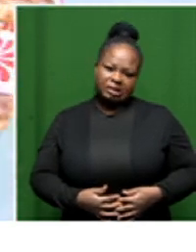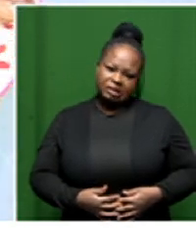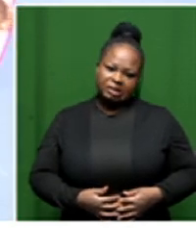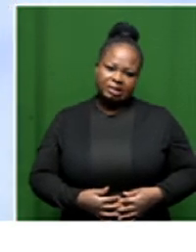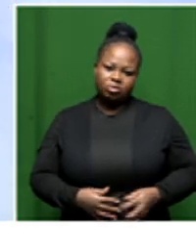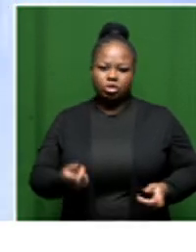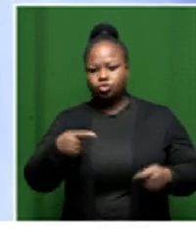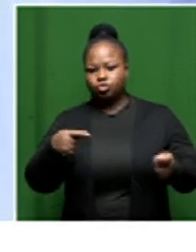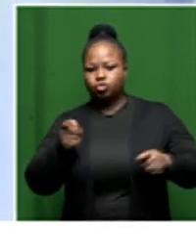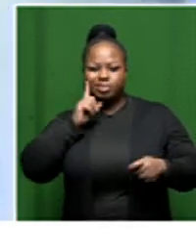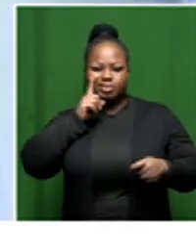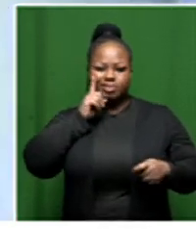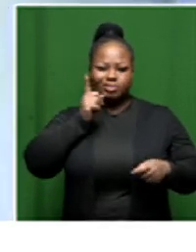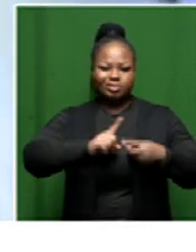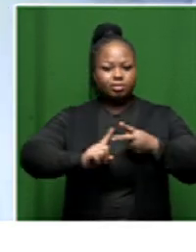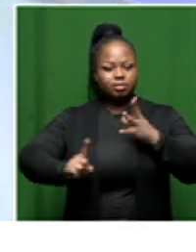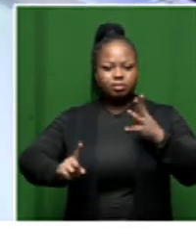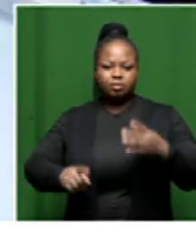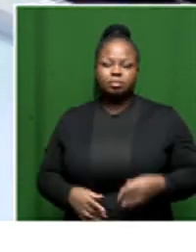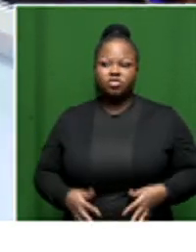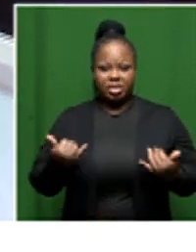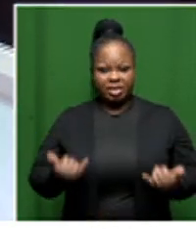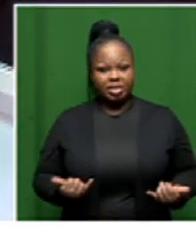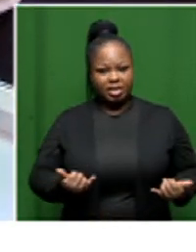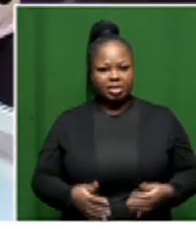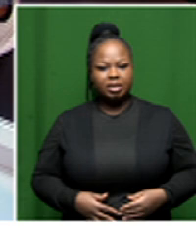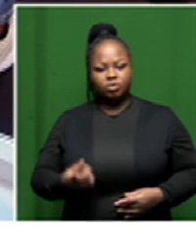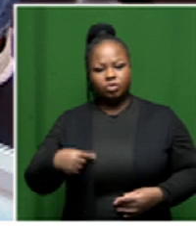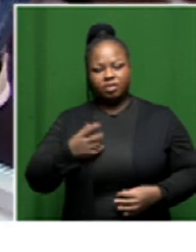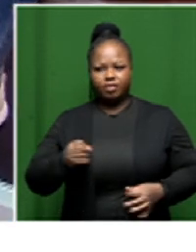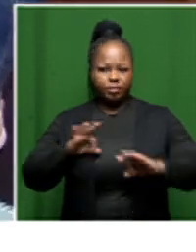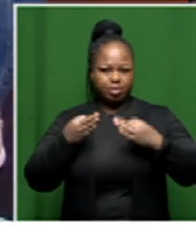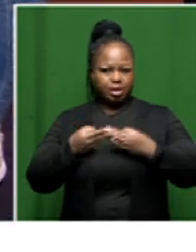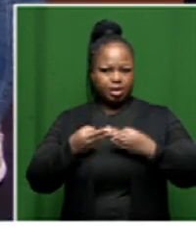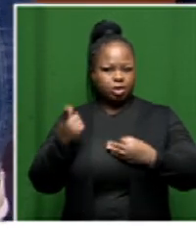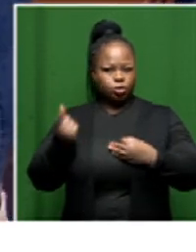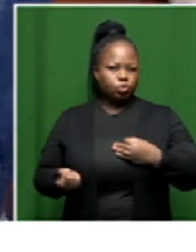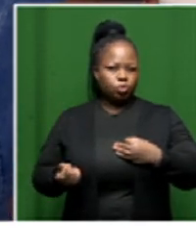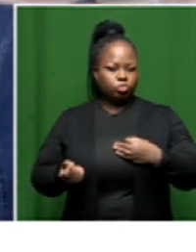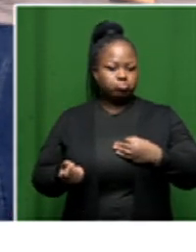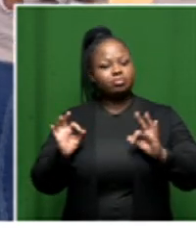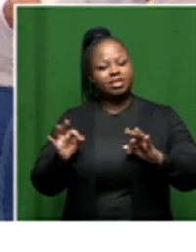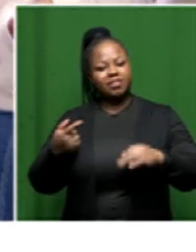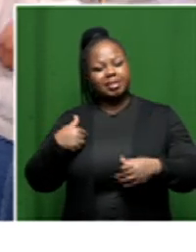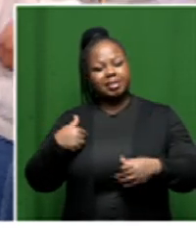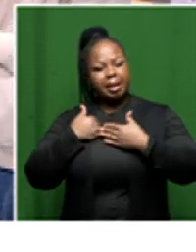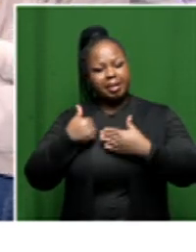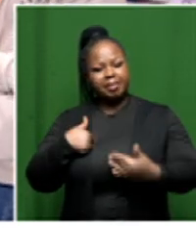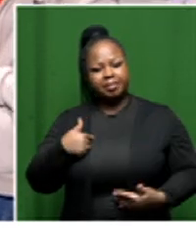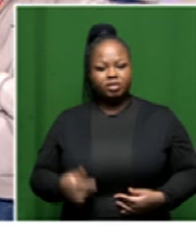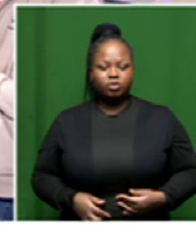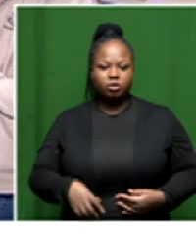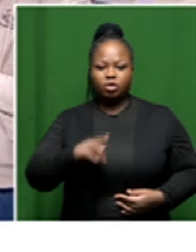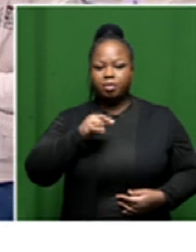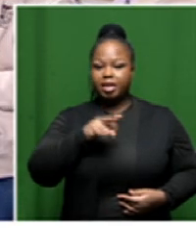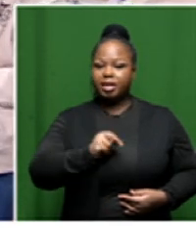You have to shop around. Yeah. Currently, there's a family that's doing justice for me. Okay.